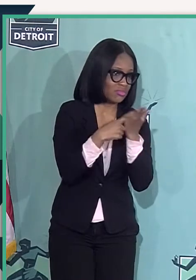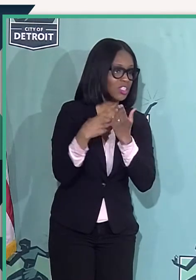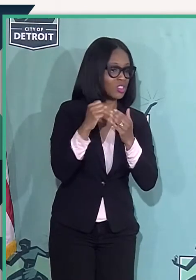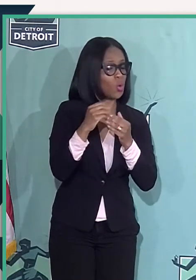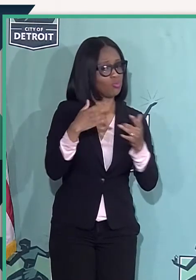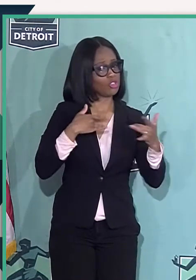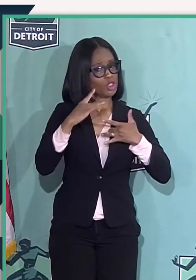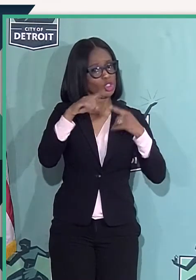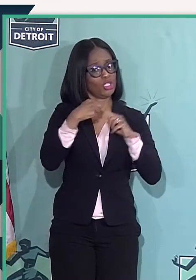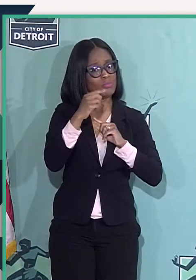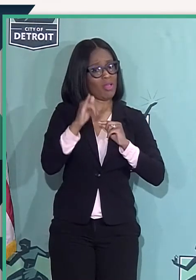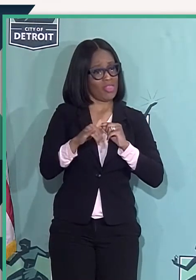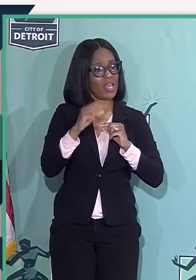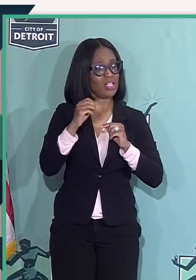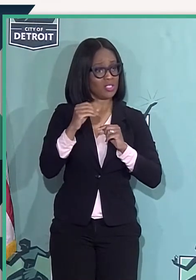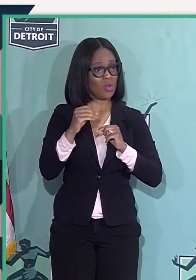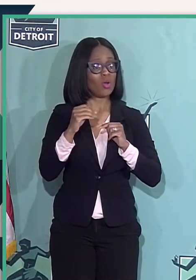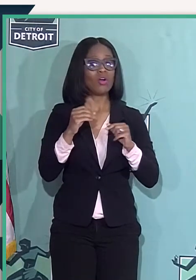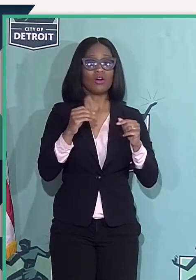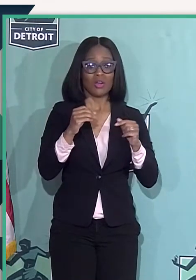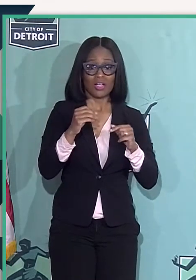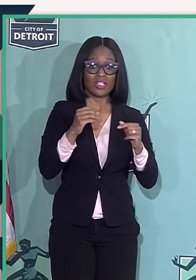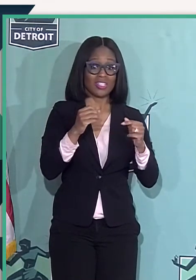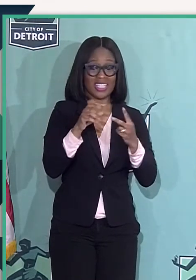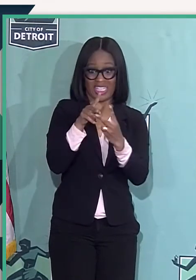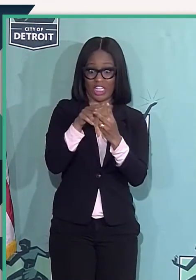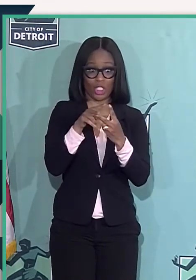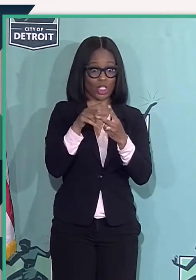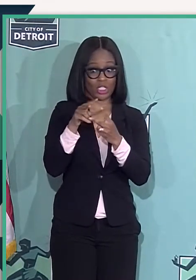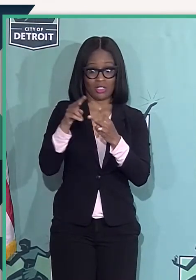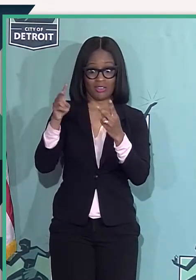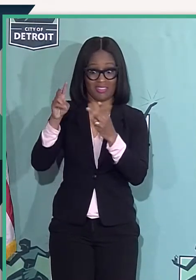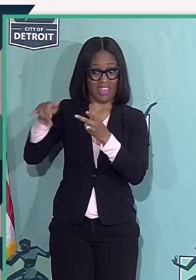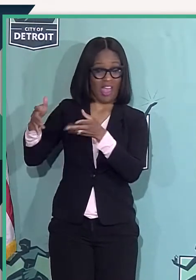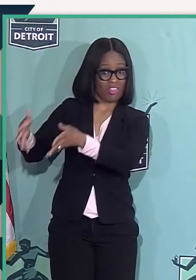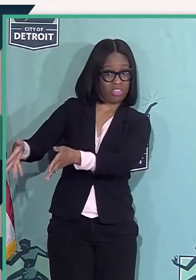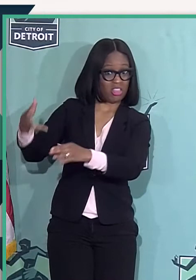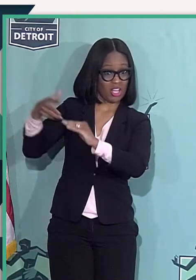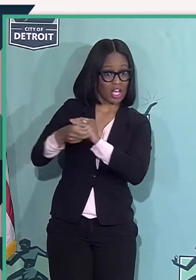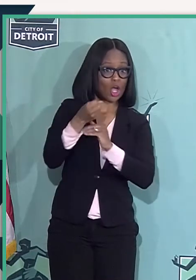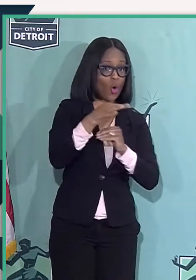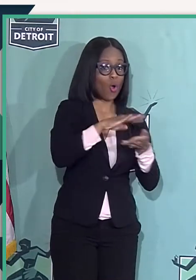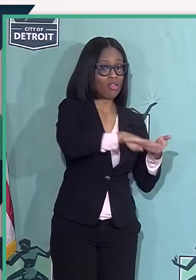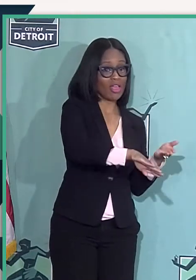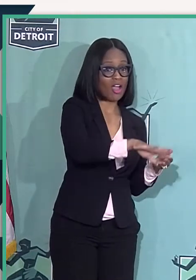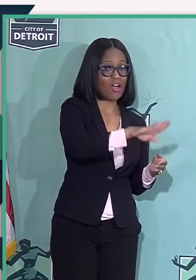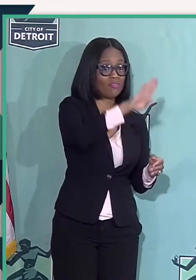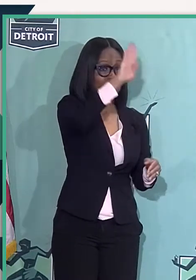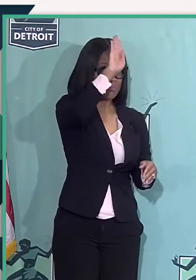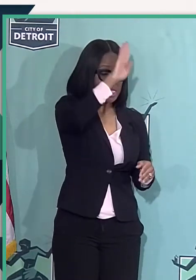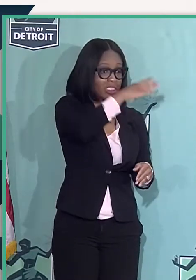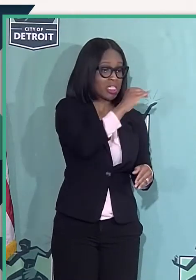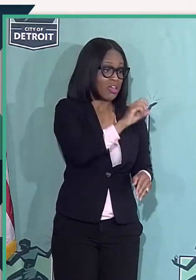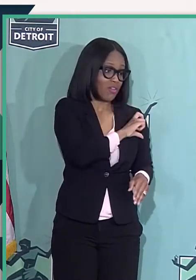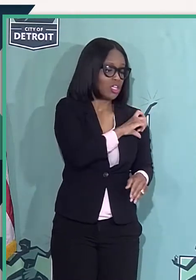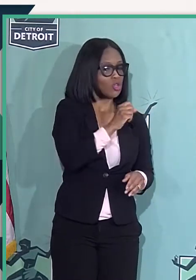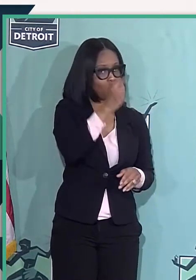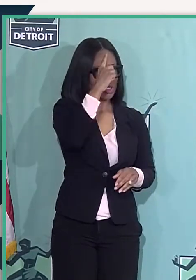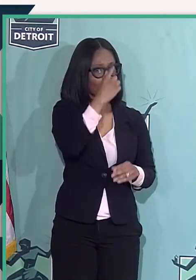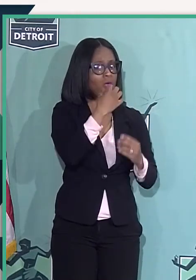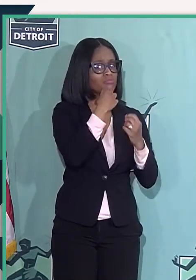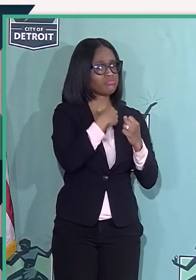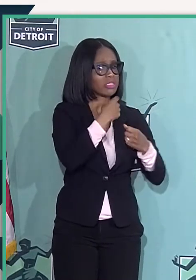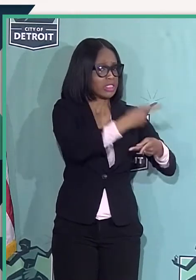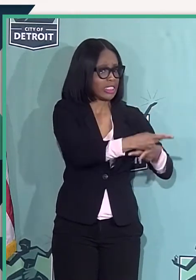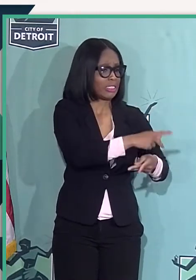the neighborhoods, but it came down to a choice between that or laying off police and firefighters. And we felt like keeping our services